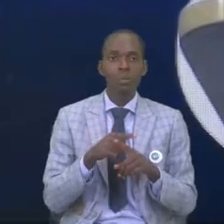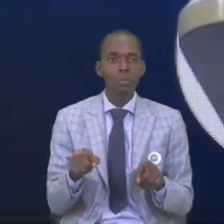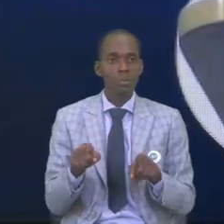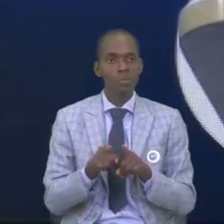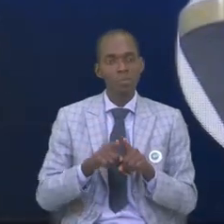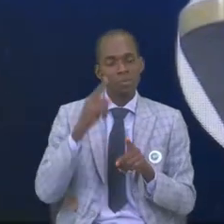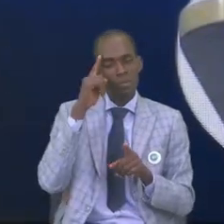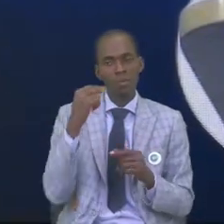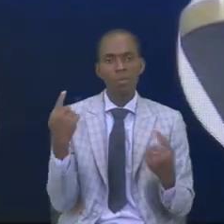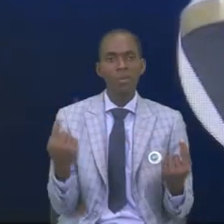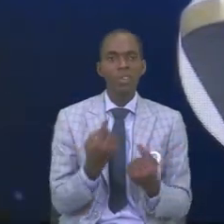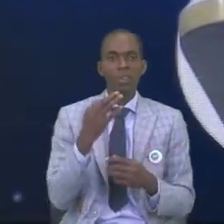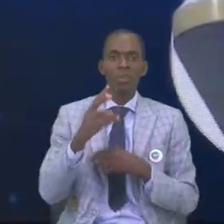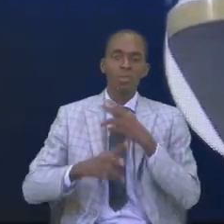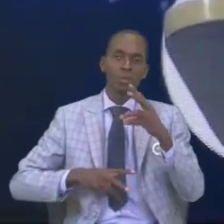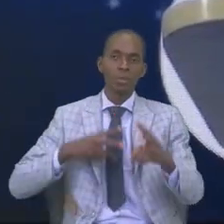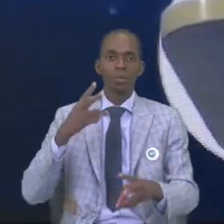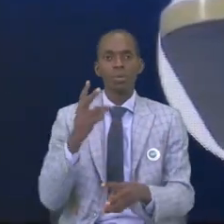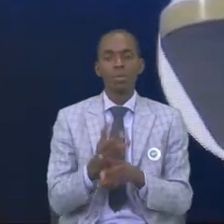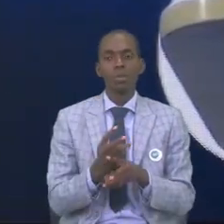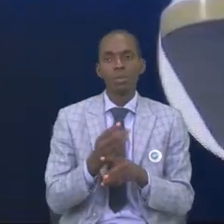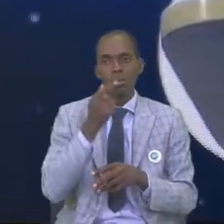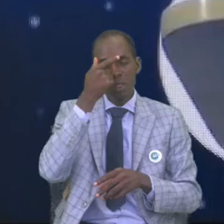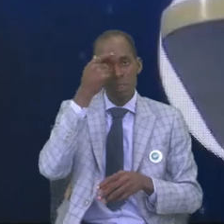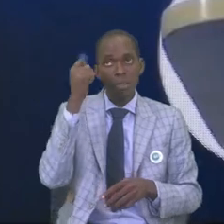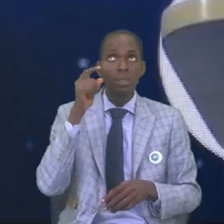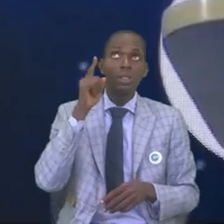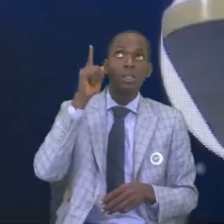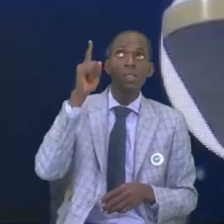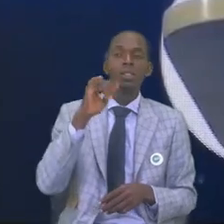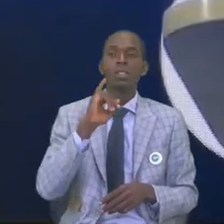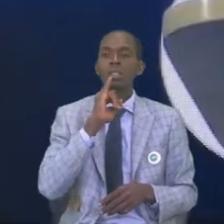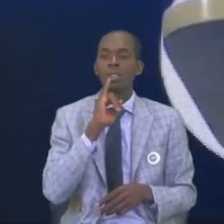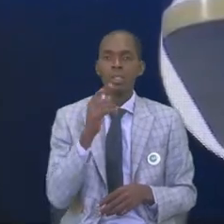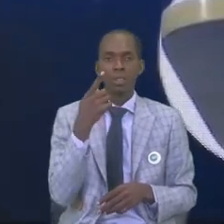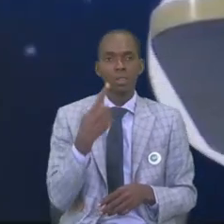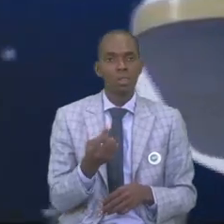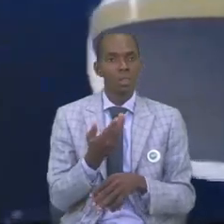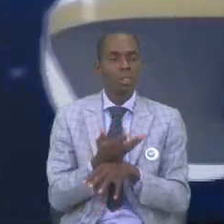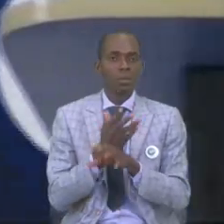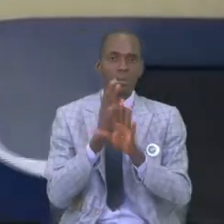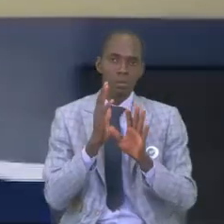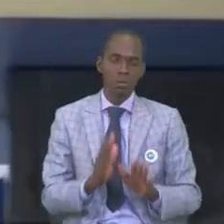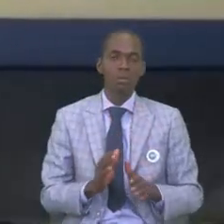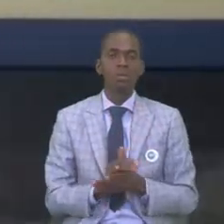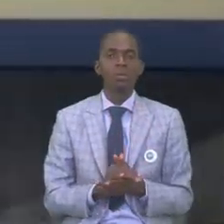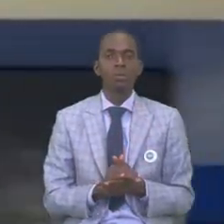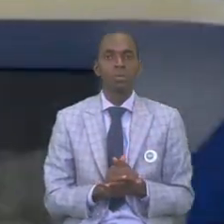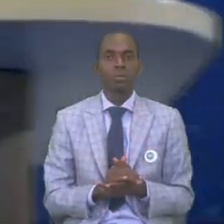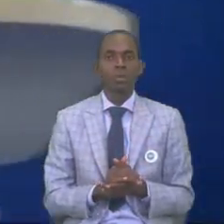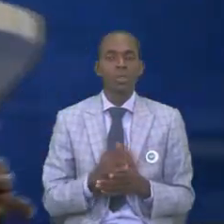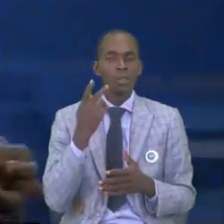of the whole world, because he is the advocate. We're looking at Romans